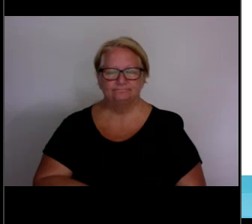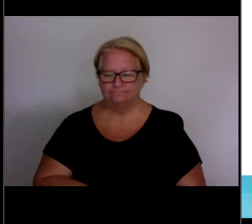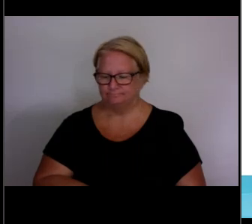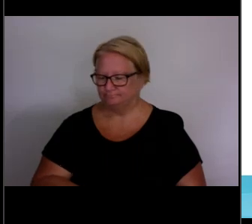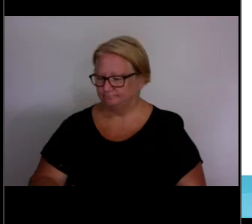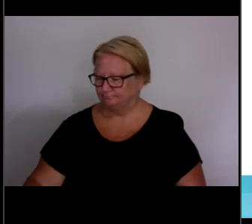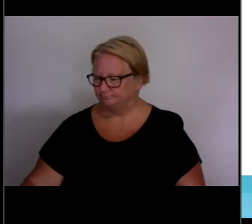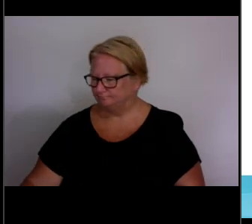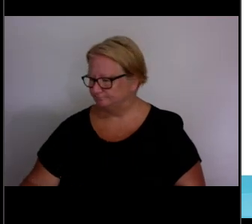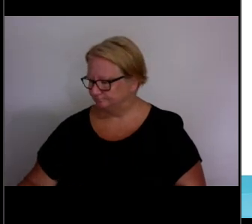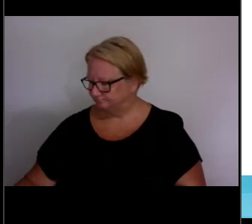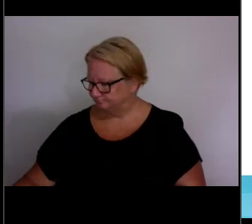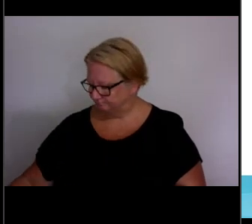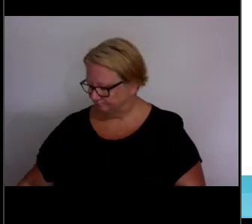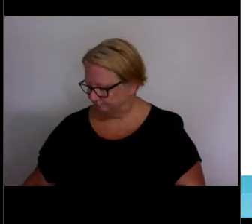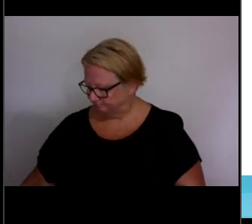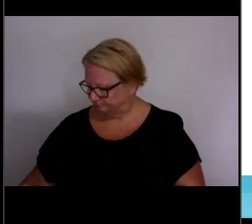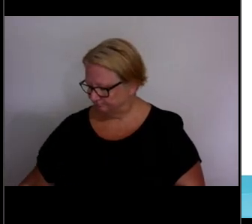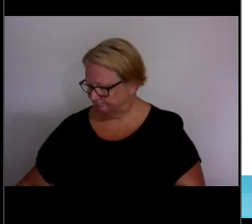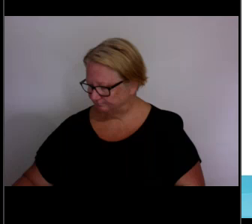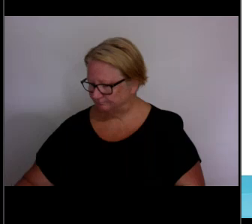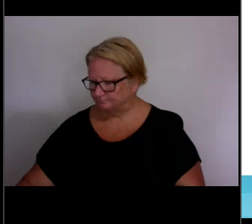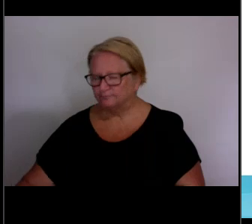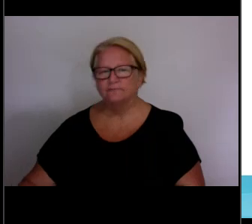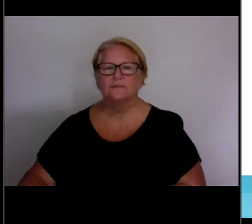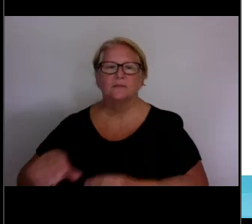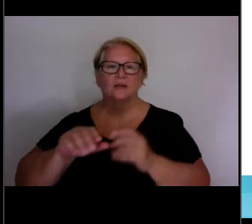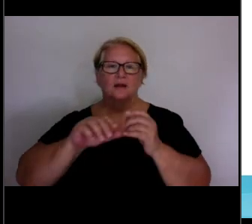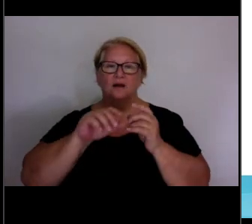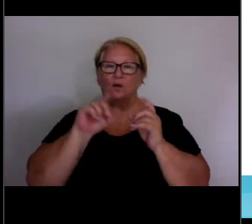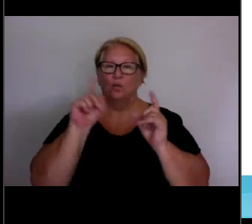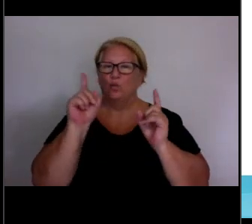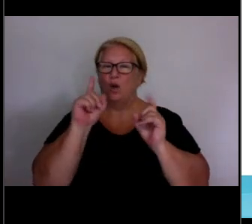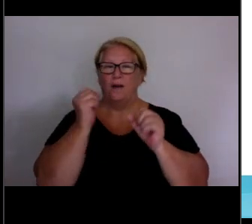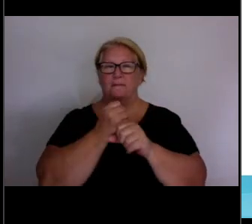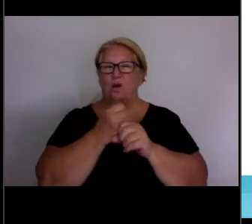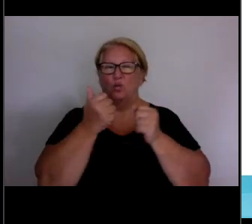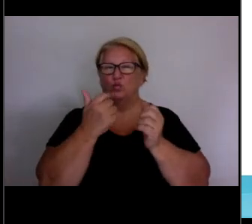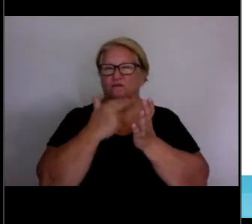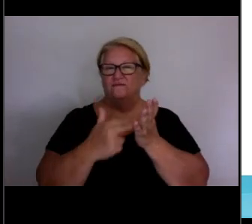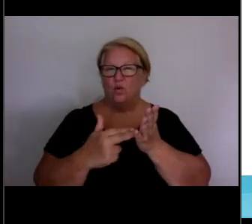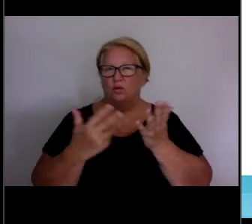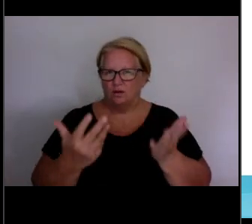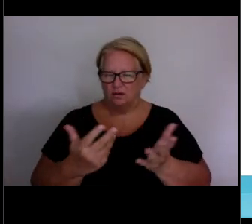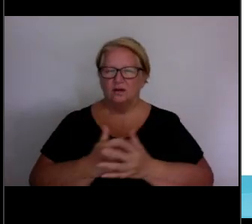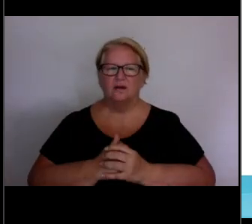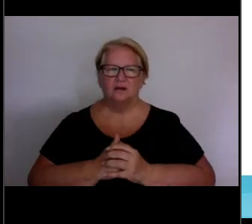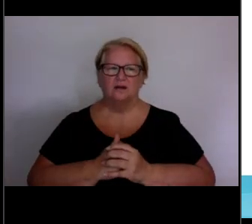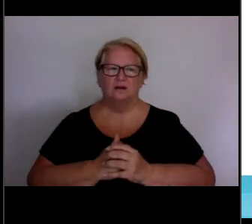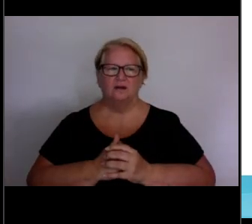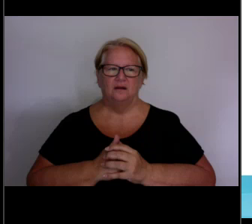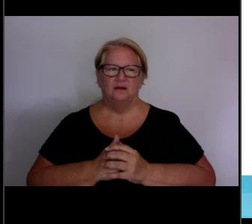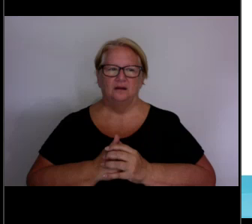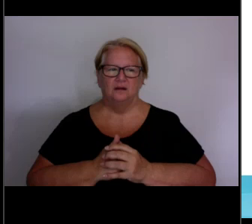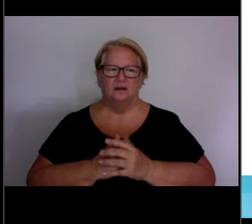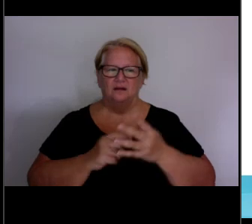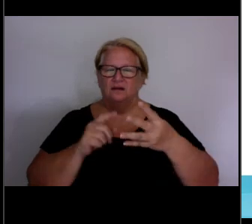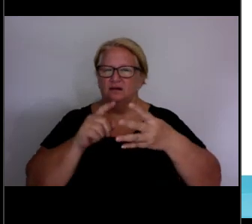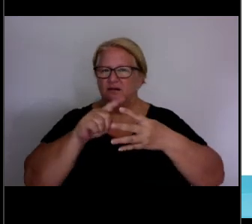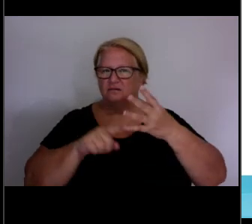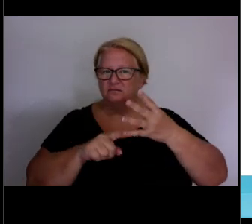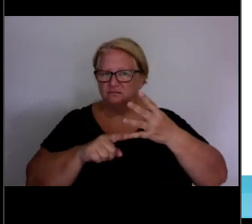So what makes a good referral? Like anything, we need the right ingredients. So it's important when considering